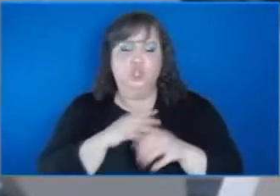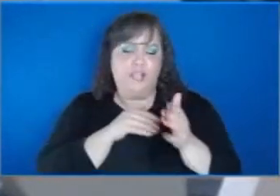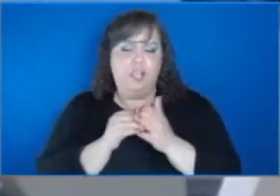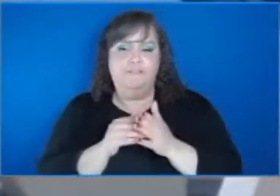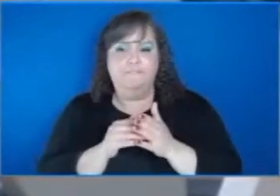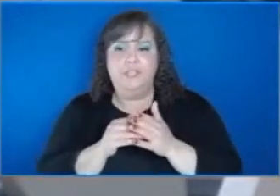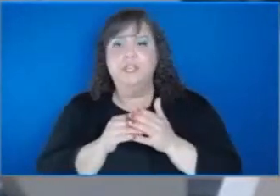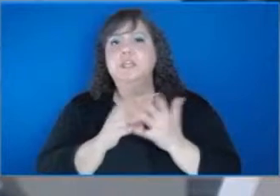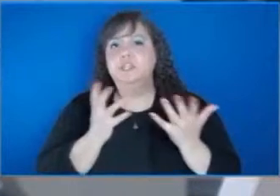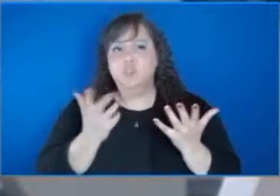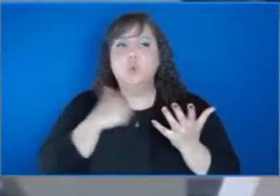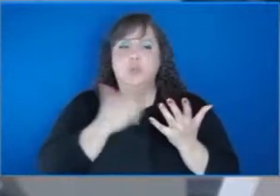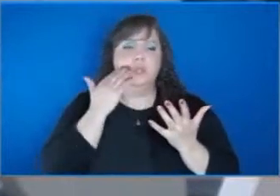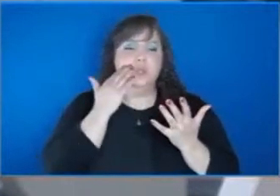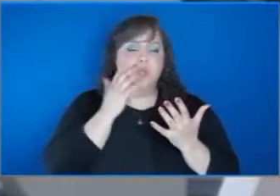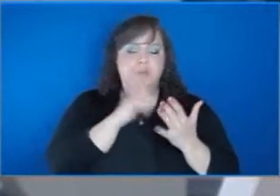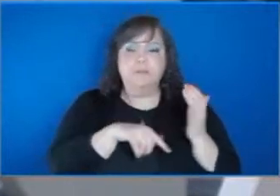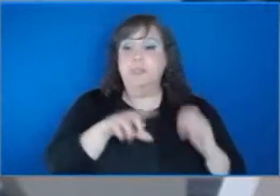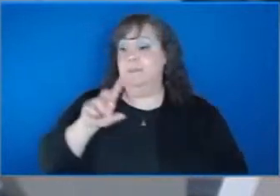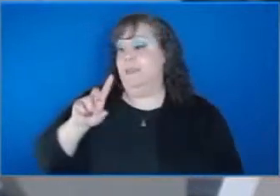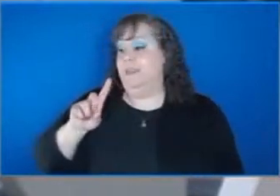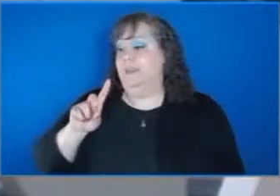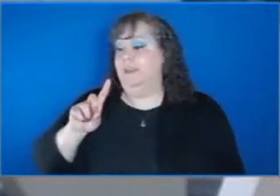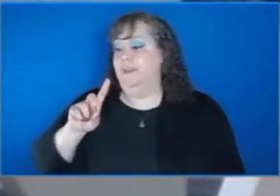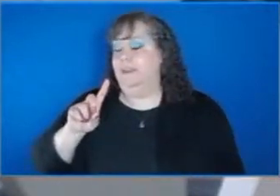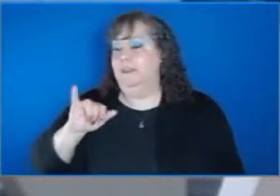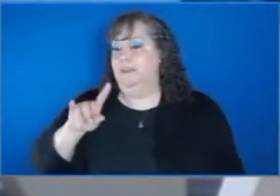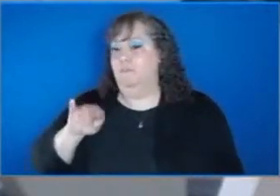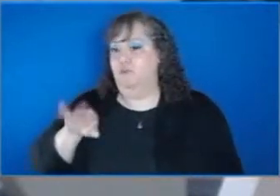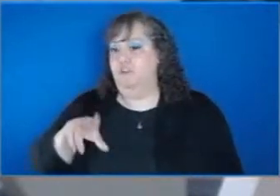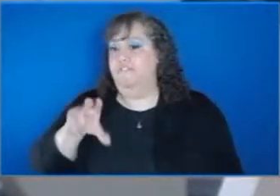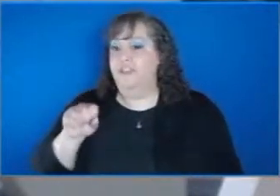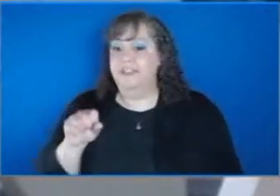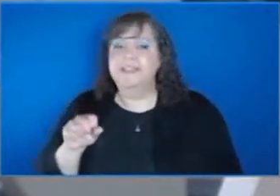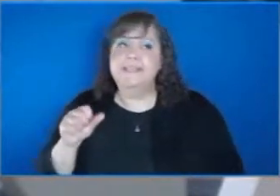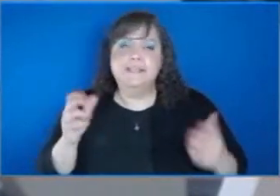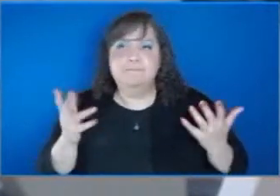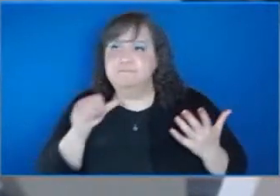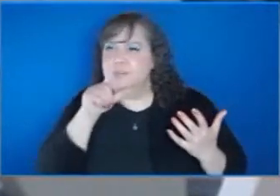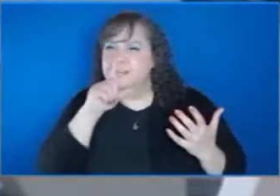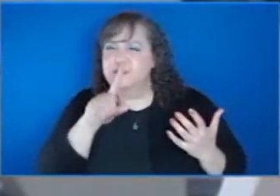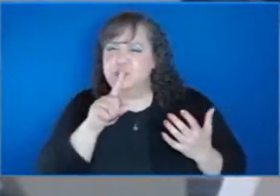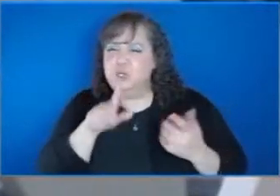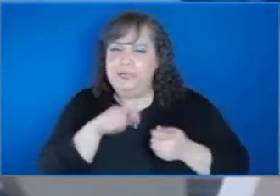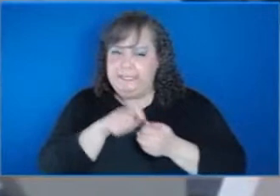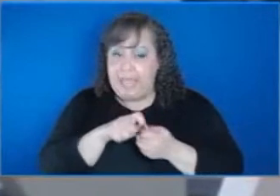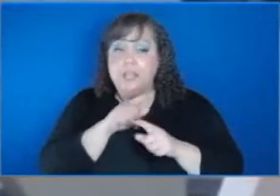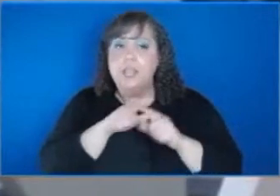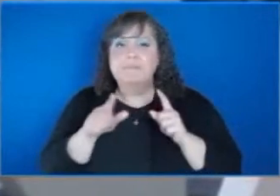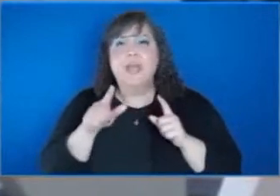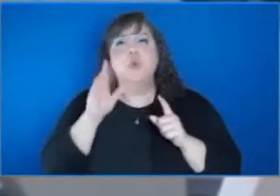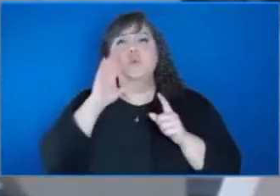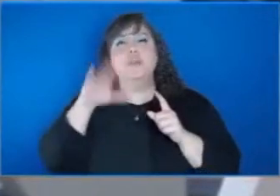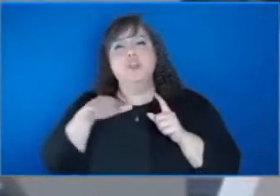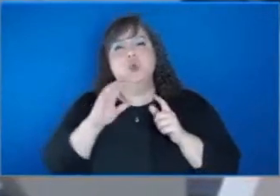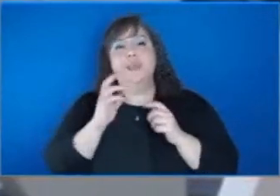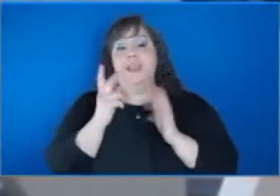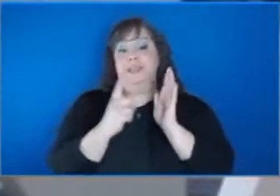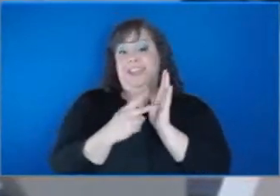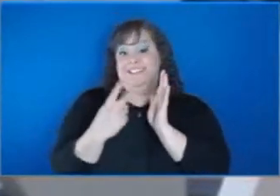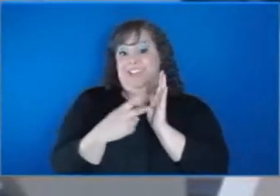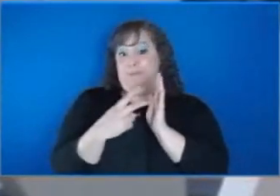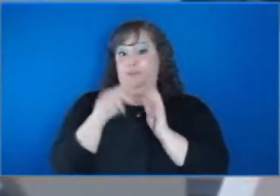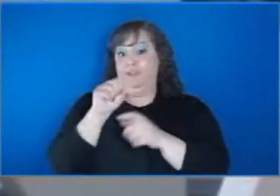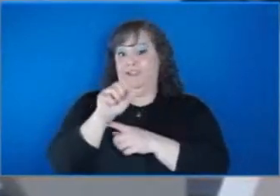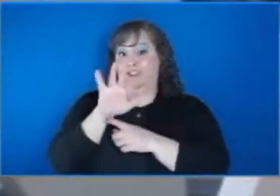that we think that binary asteroids form, these double asteroids form, it's going to have a similar composition to the main one. So good likelihood that it's